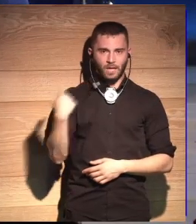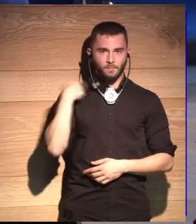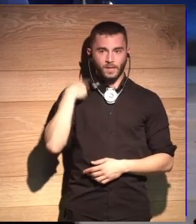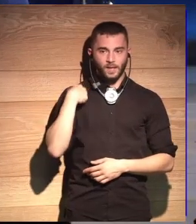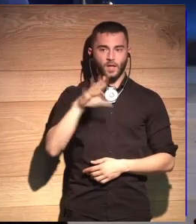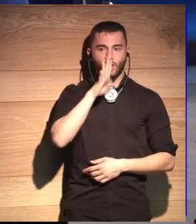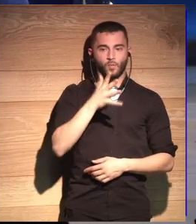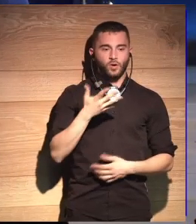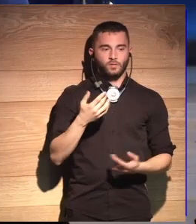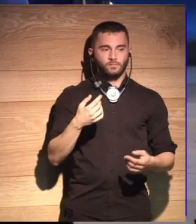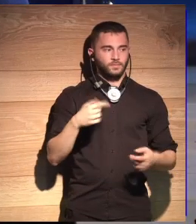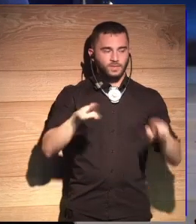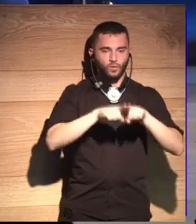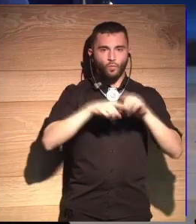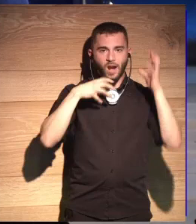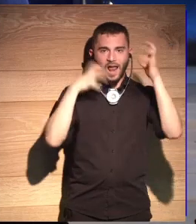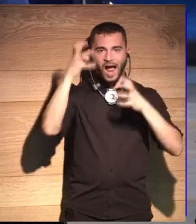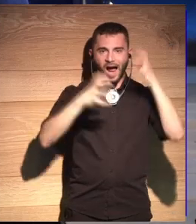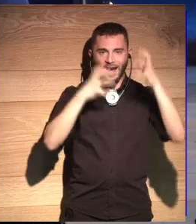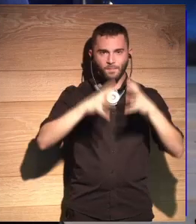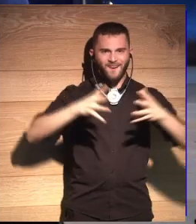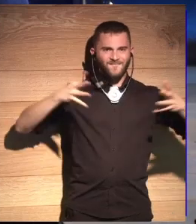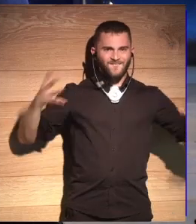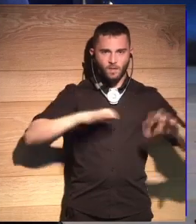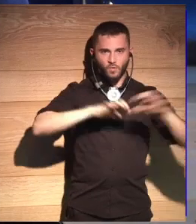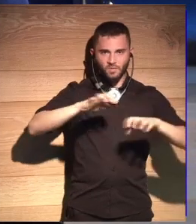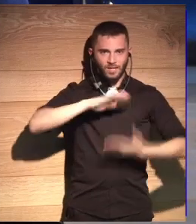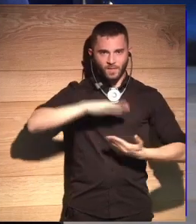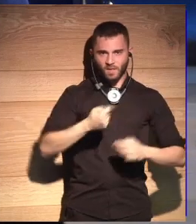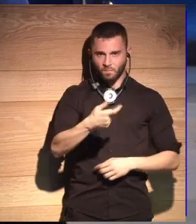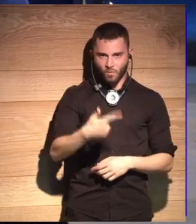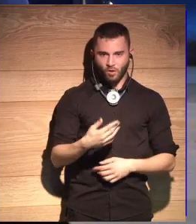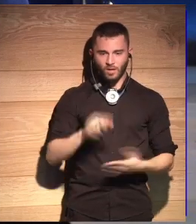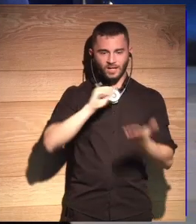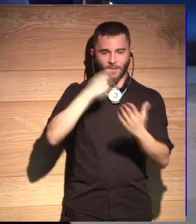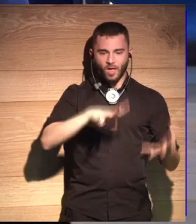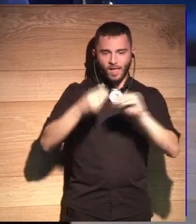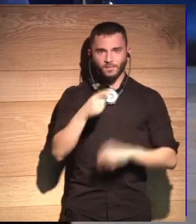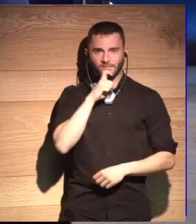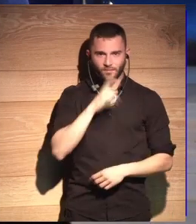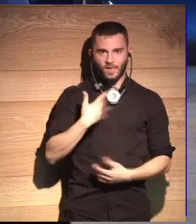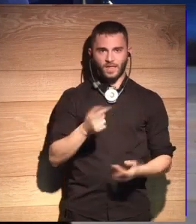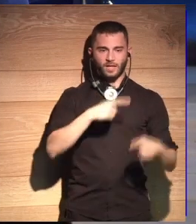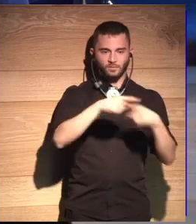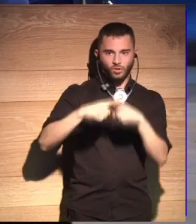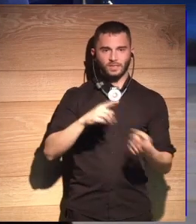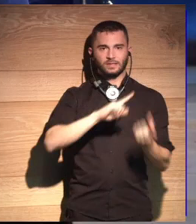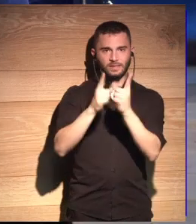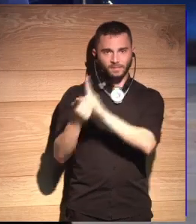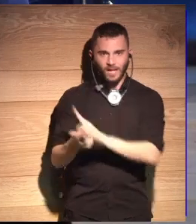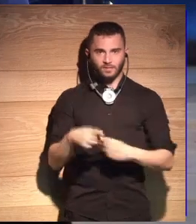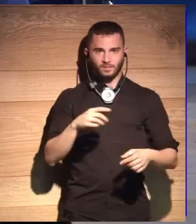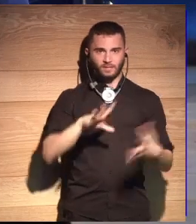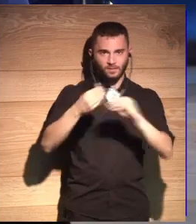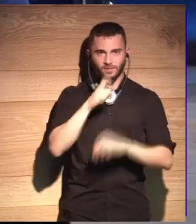anchorage because they have become huge animals and they move very clumsily and they cannot adapt to immediacy and